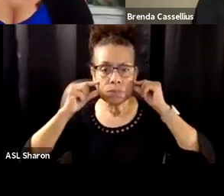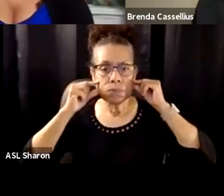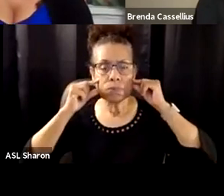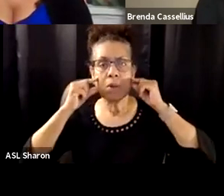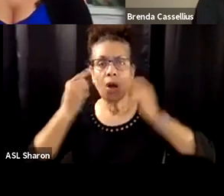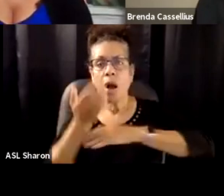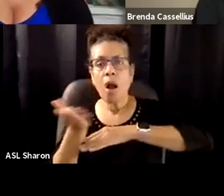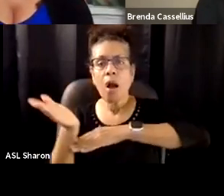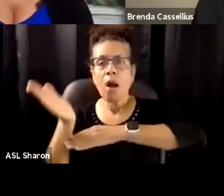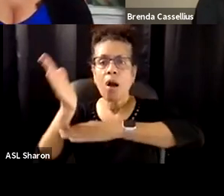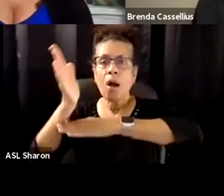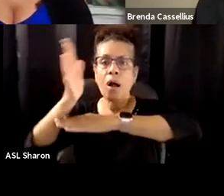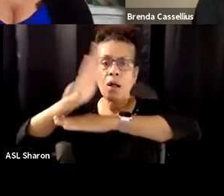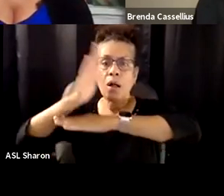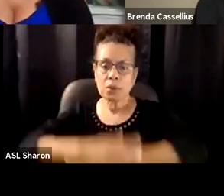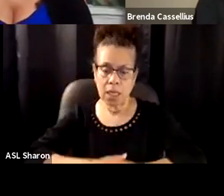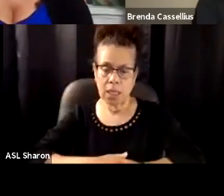throughout the day